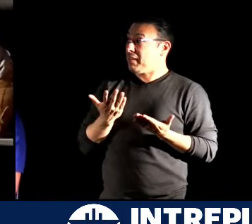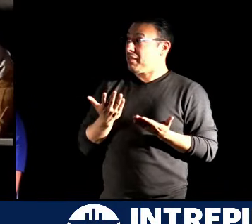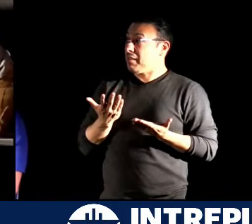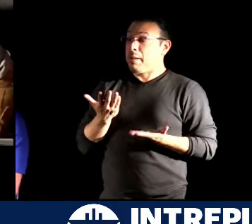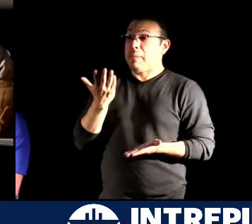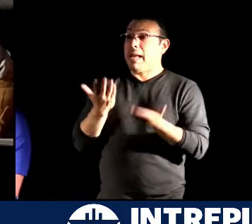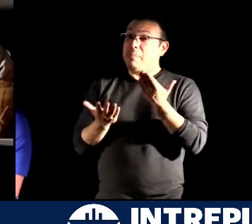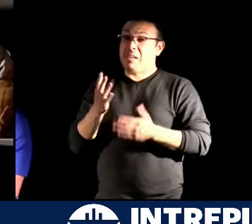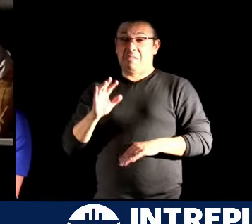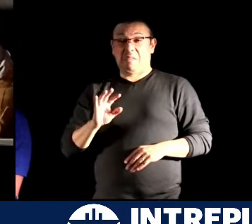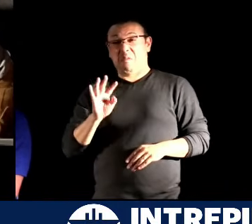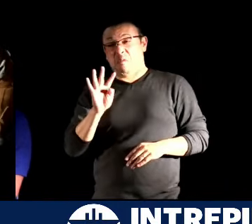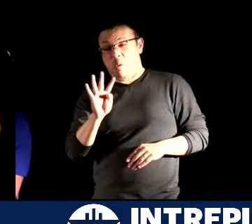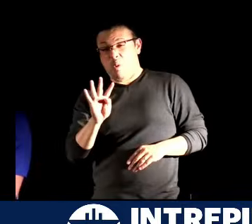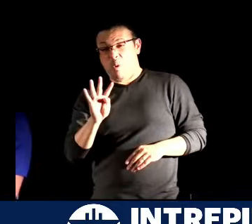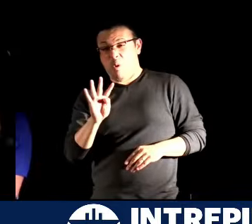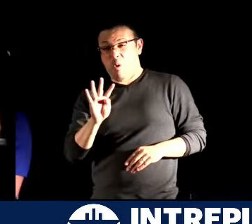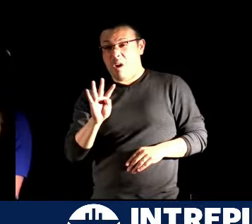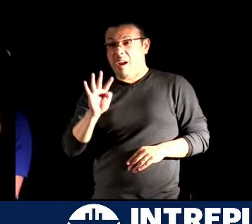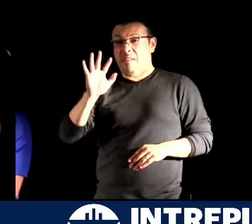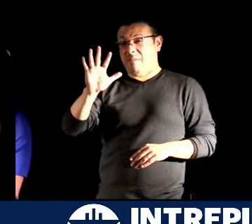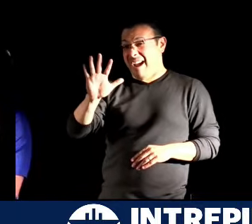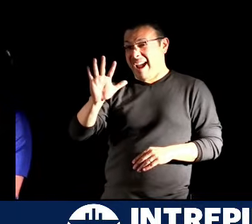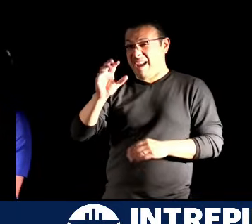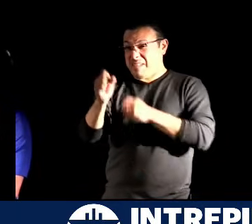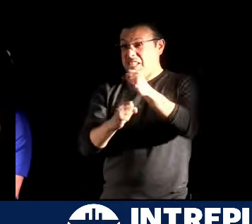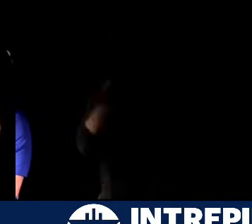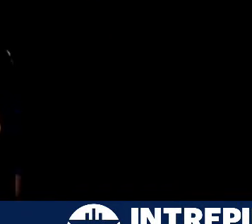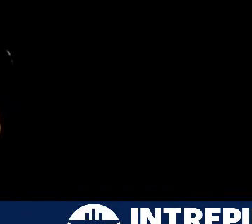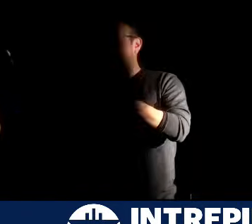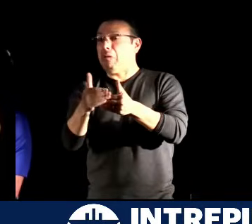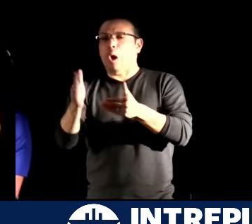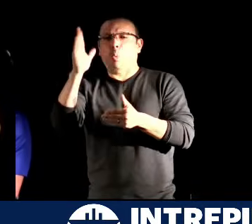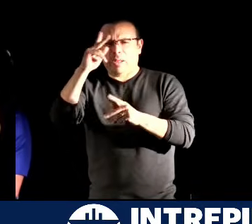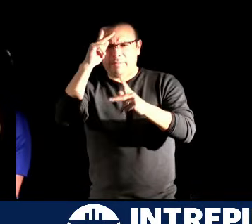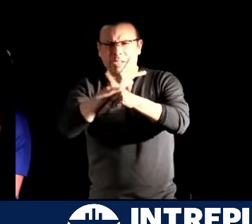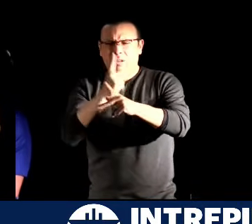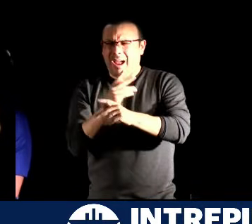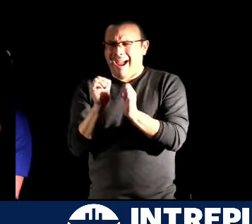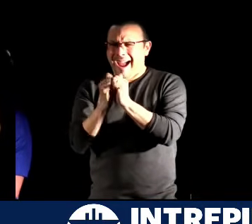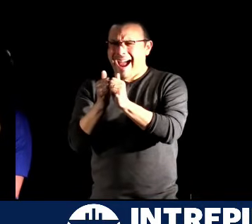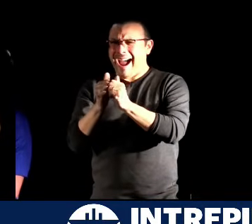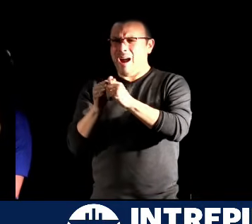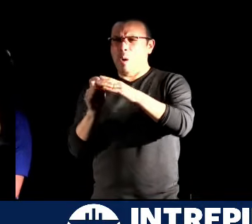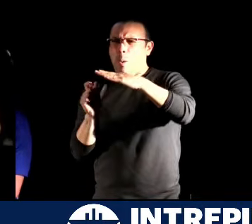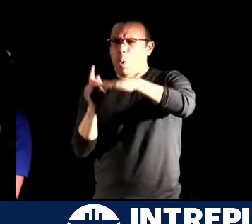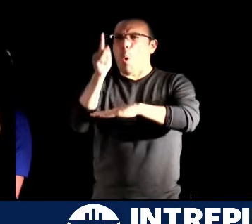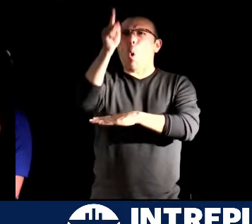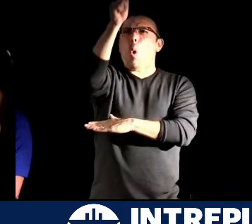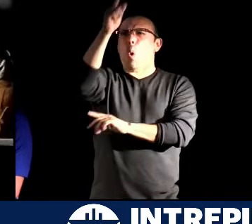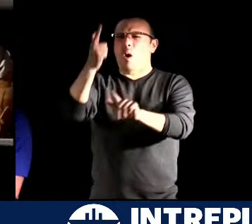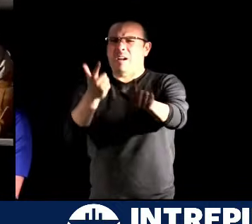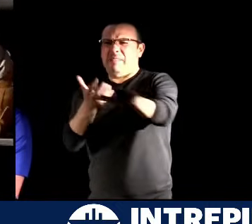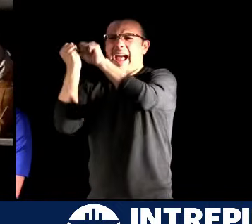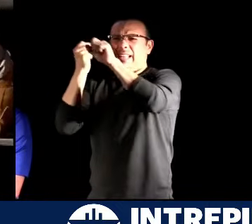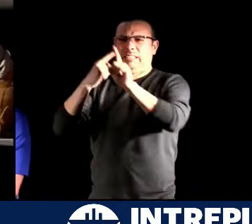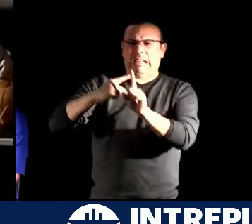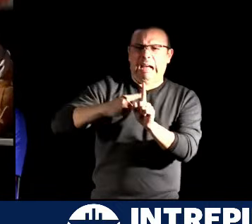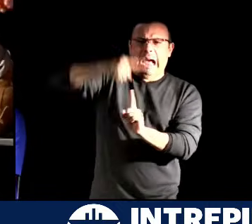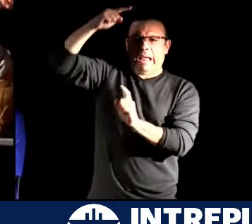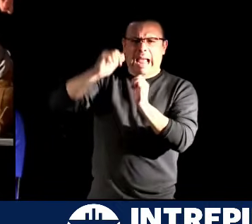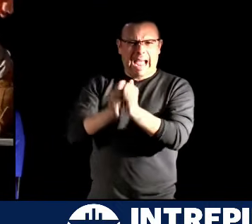5 years to close these two big problems that are the heating, the acceleration of the solar wind. You know, by the way, the discovery